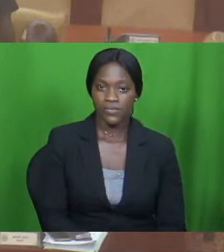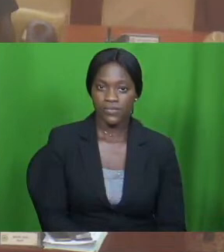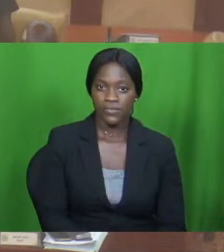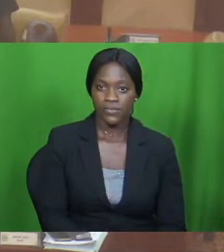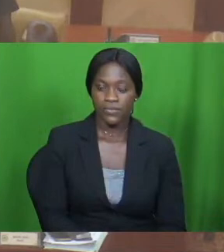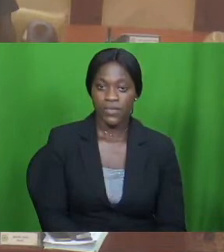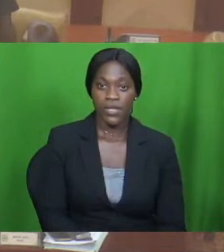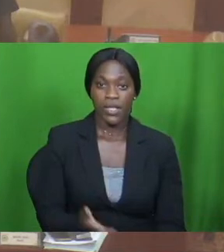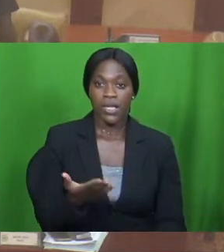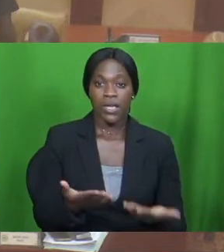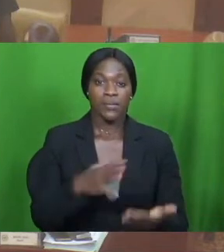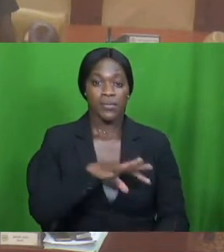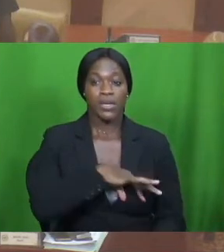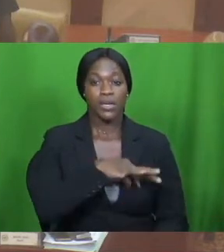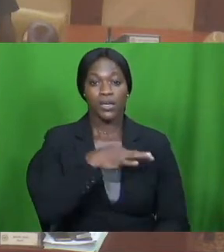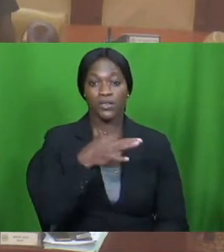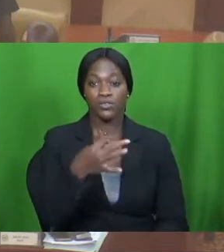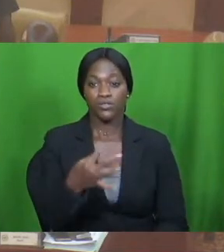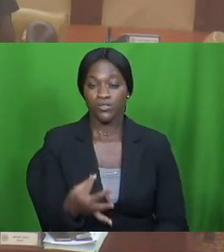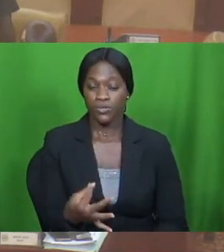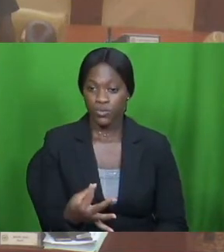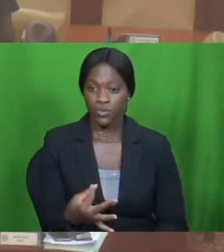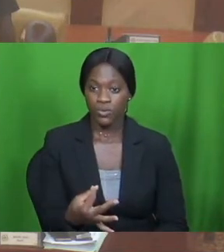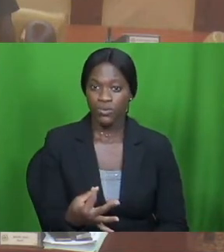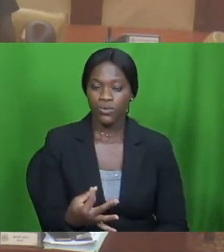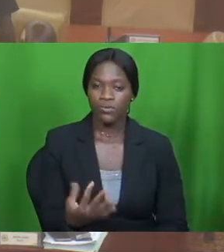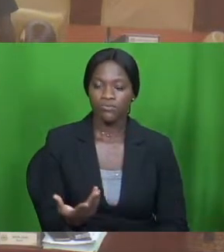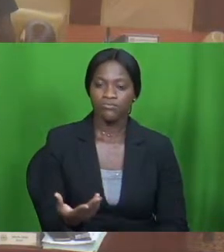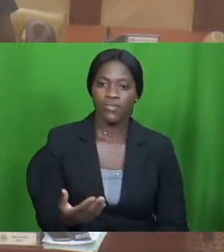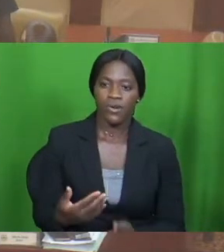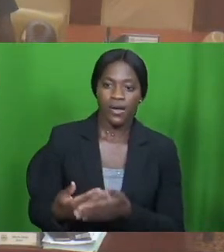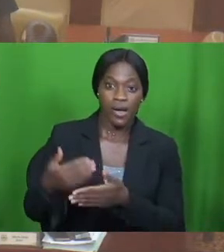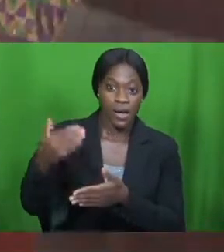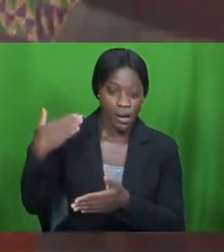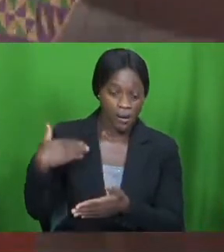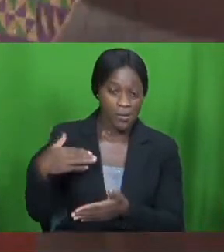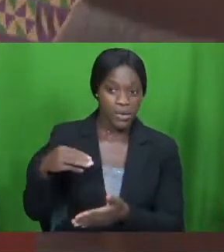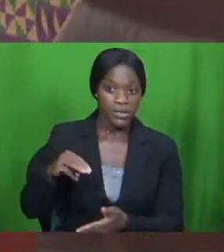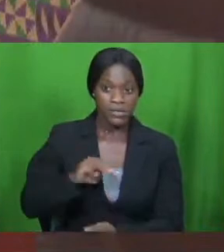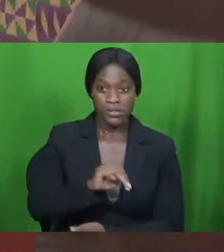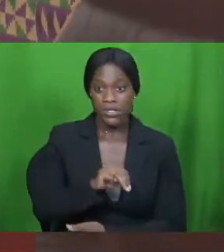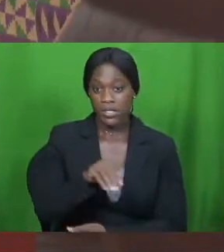May the soul of our great former colleague,